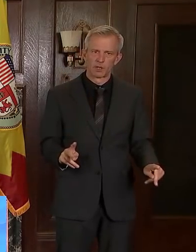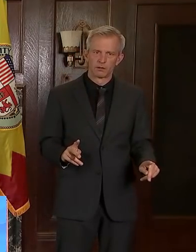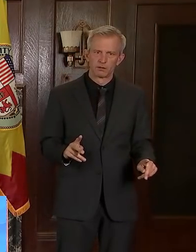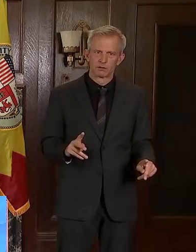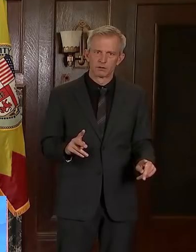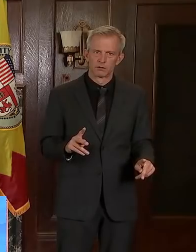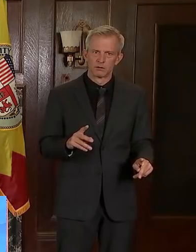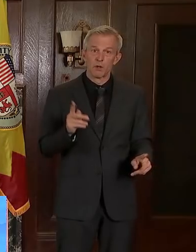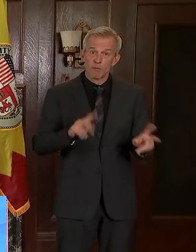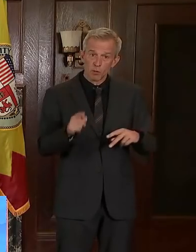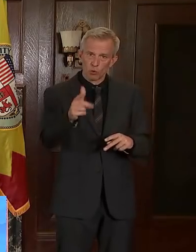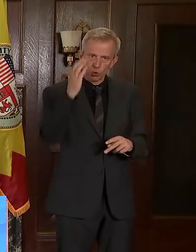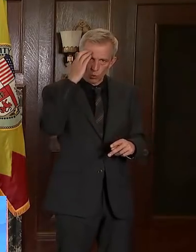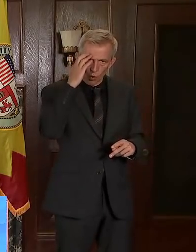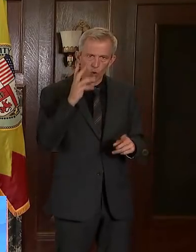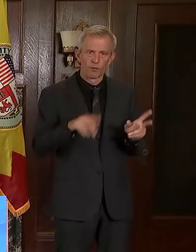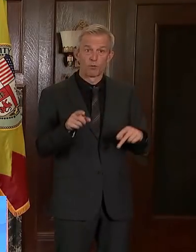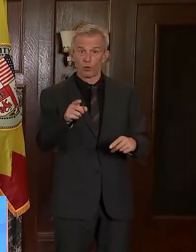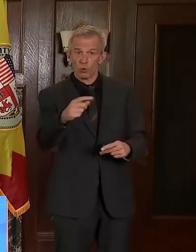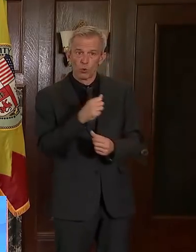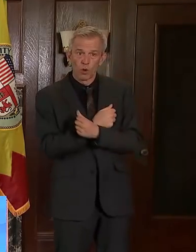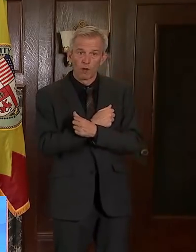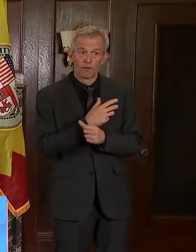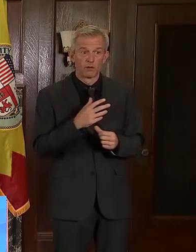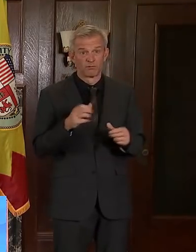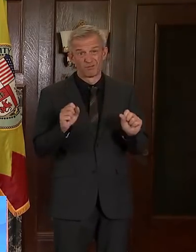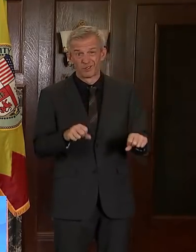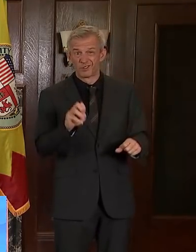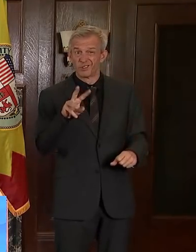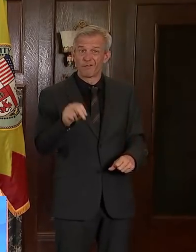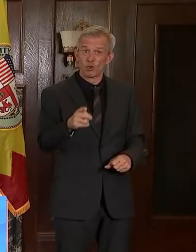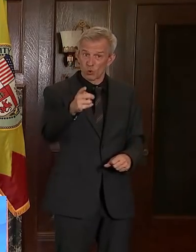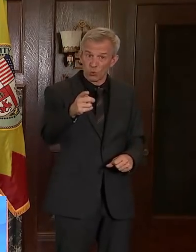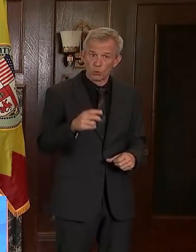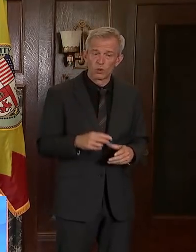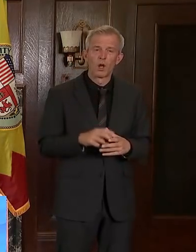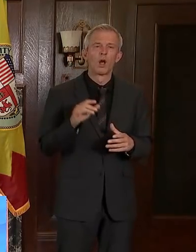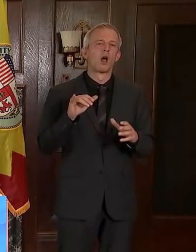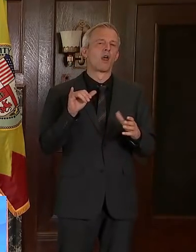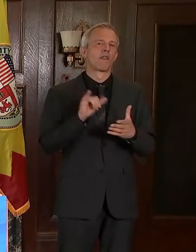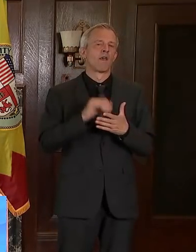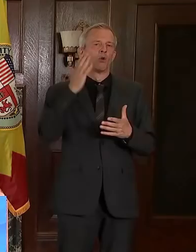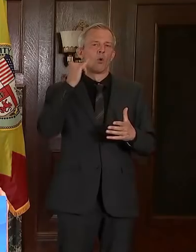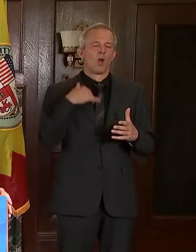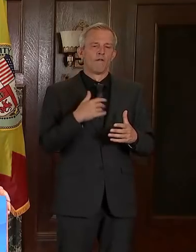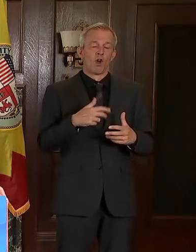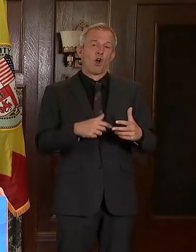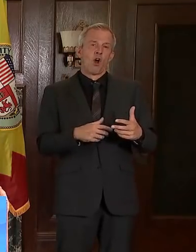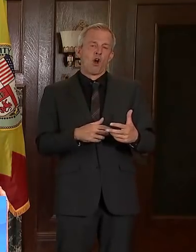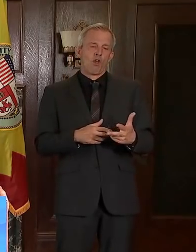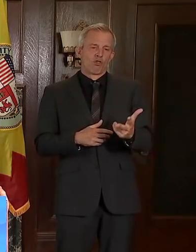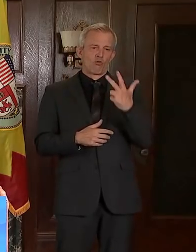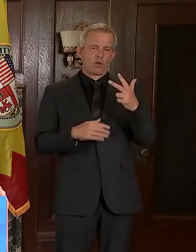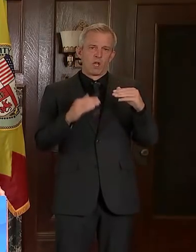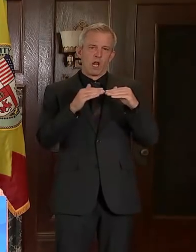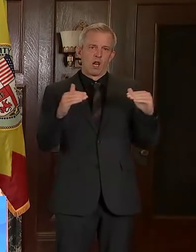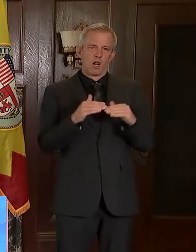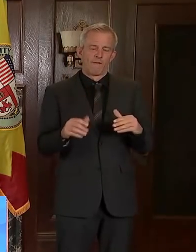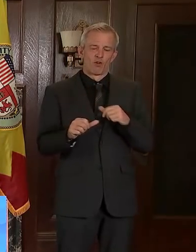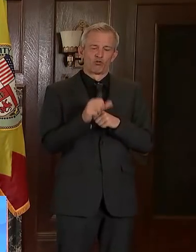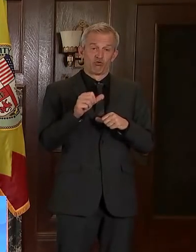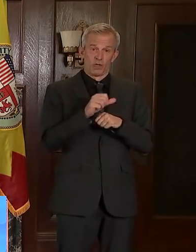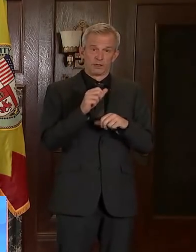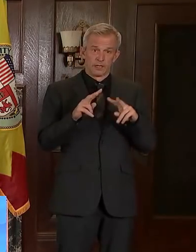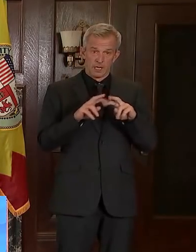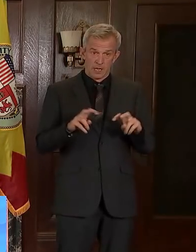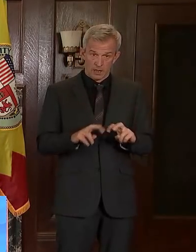know and people you love, and potentially even you. That's why we've developed a 3-level risk analysis that is